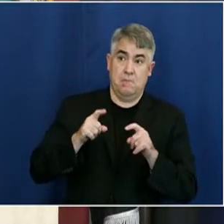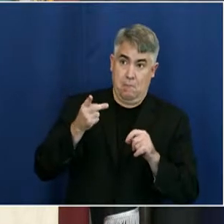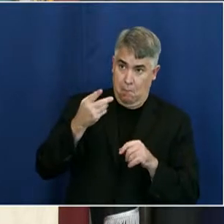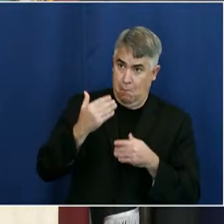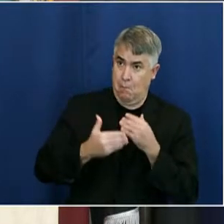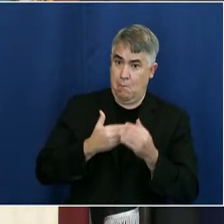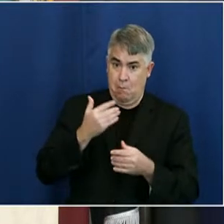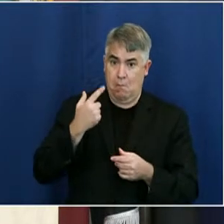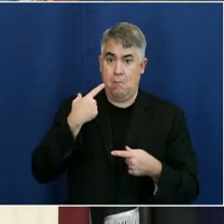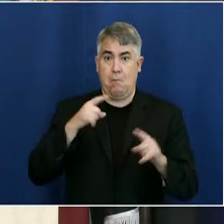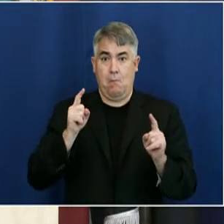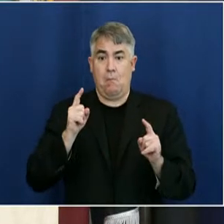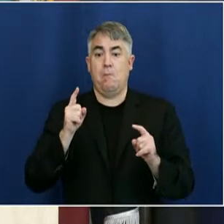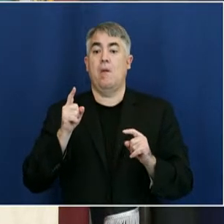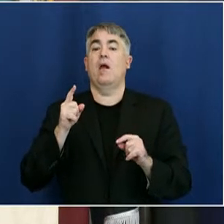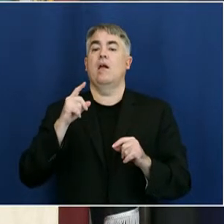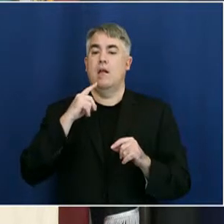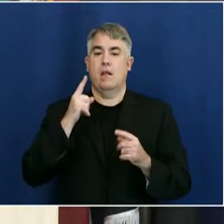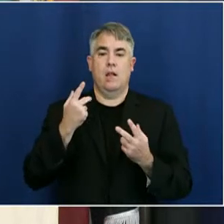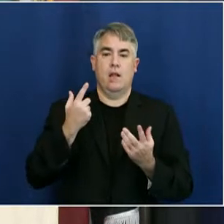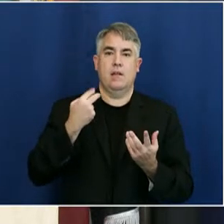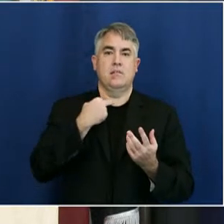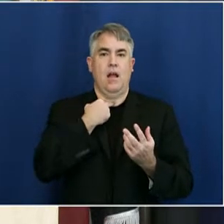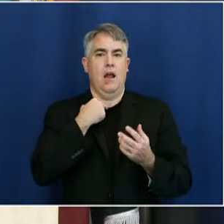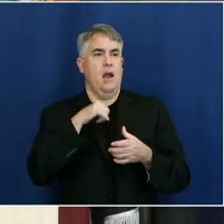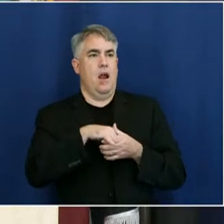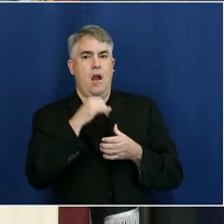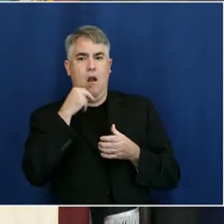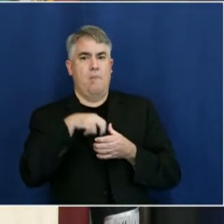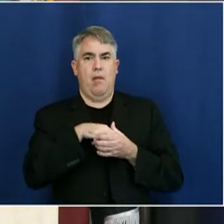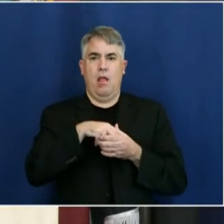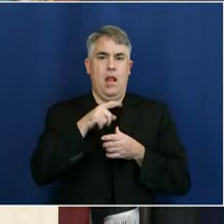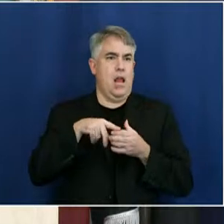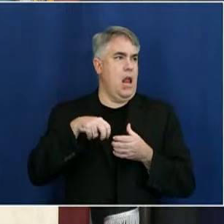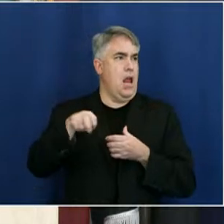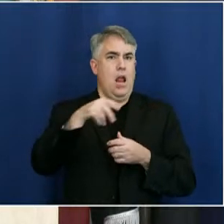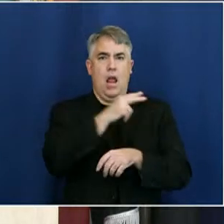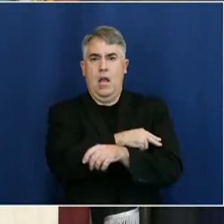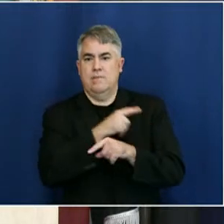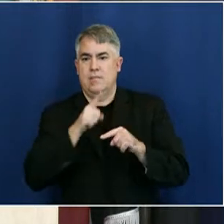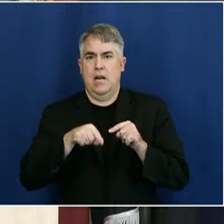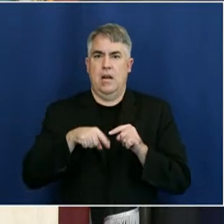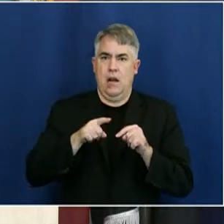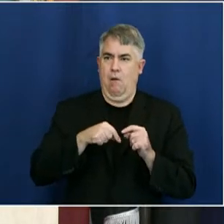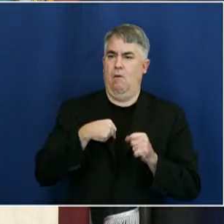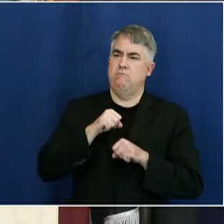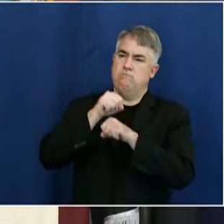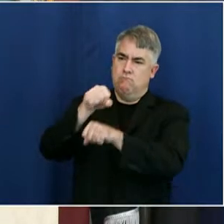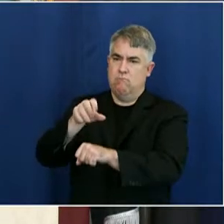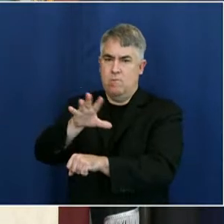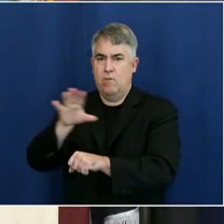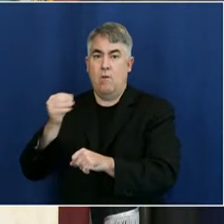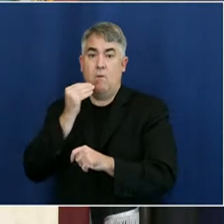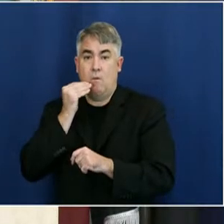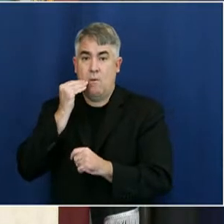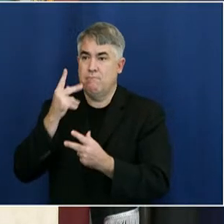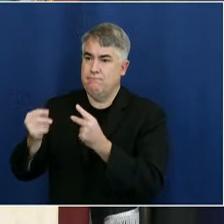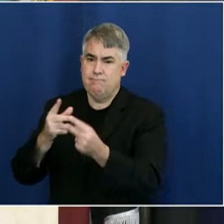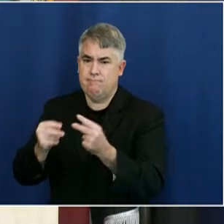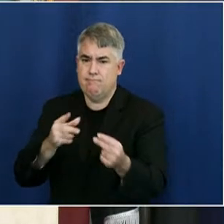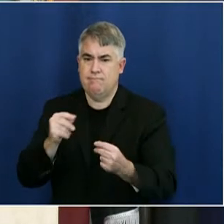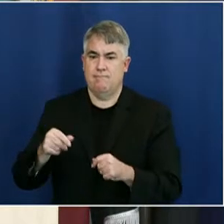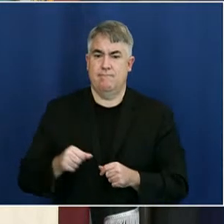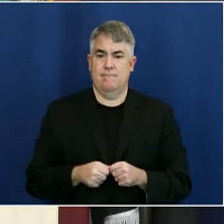mobility challenges going to where the seniors are, and we want to continue to expand this model and replicate it and get to other